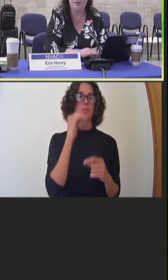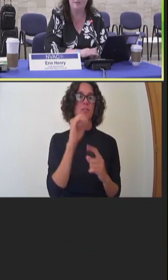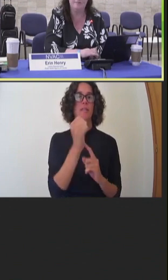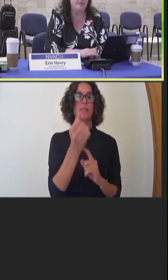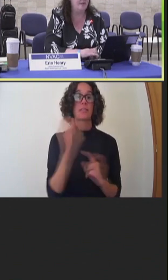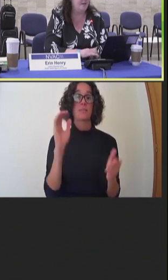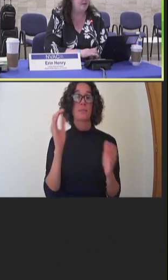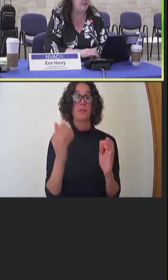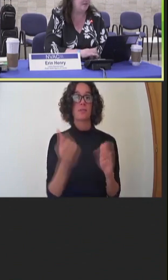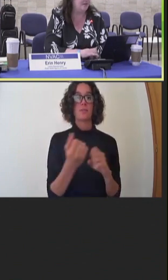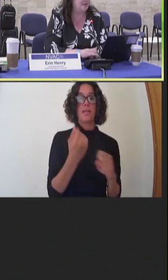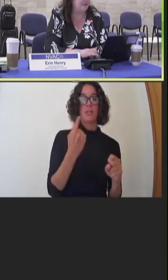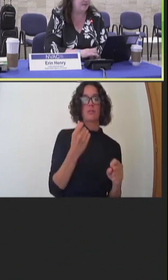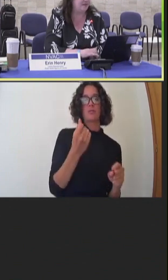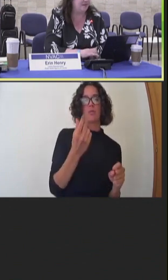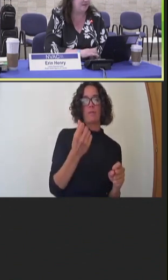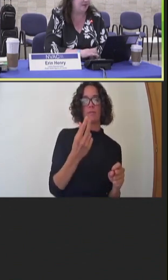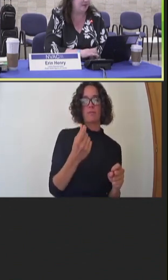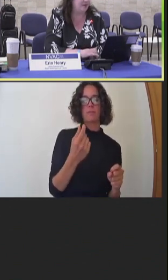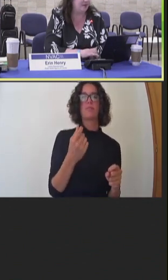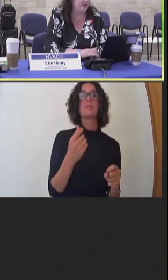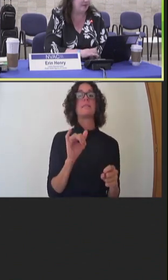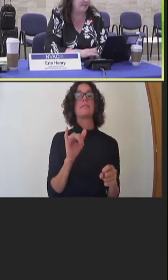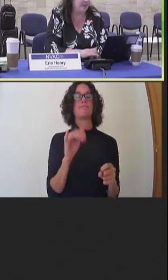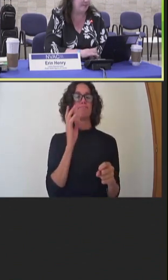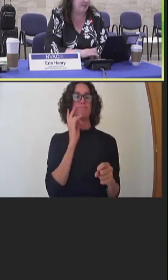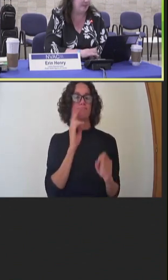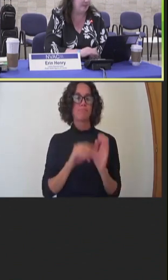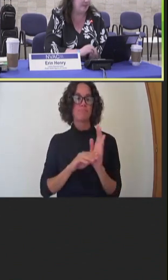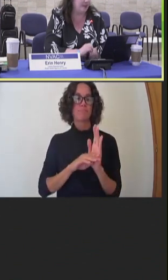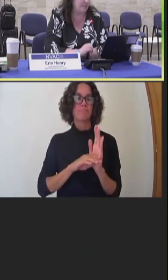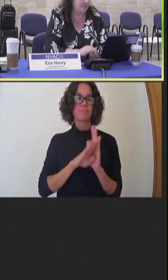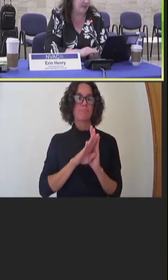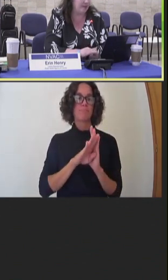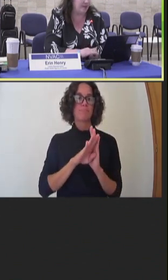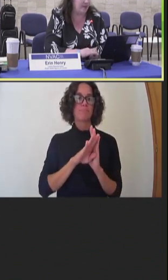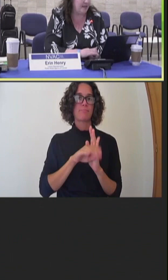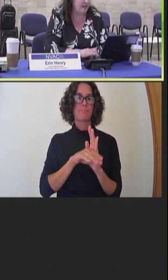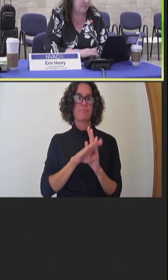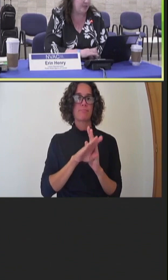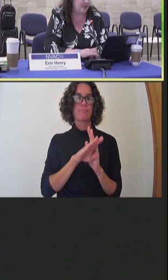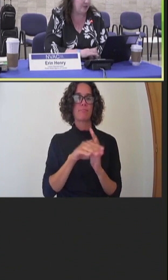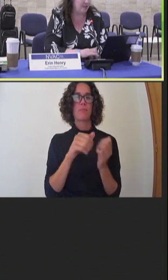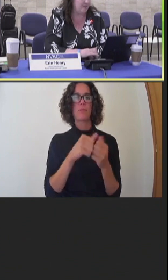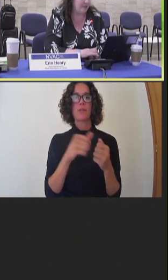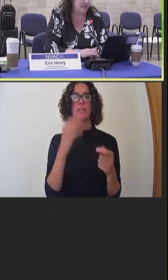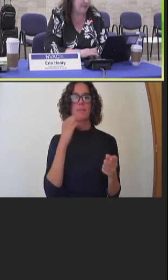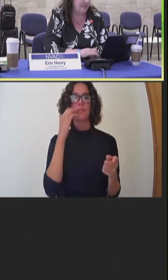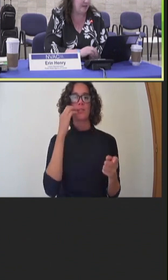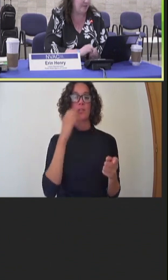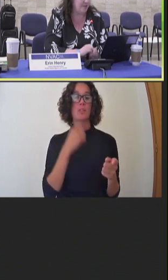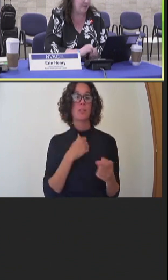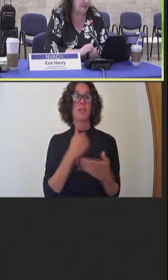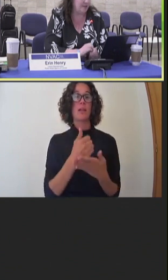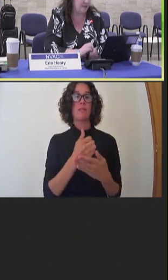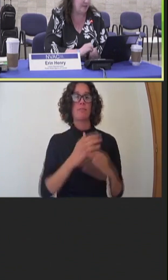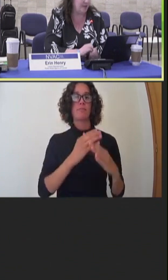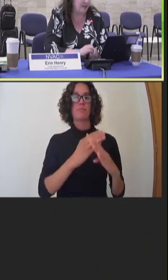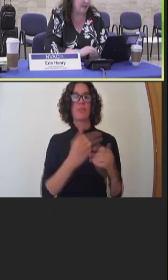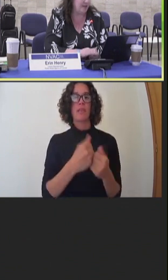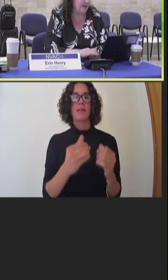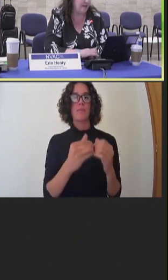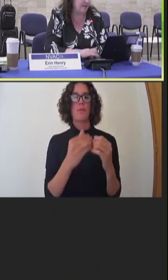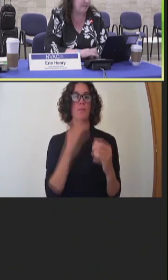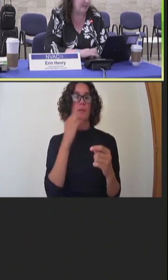year. So we're definitely seeing a rise in measles, and to help prevent importations of measles and the risk of spread